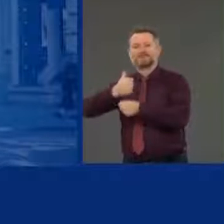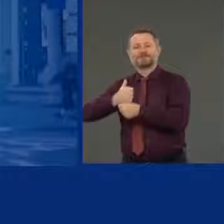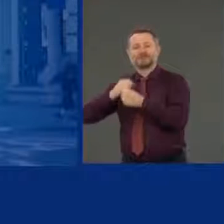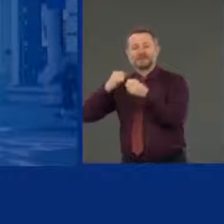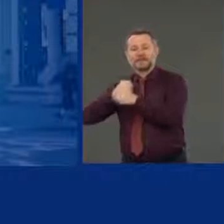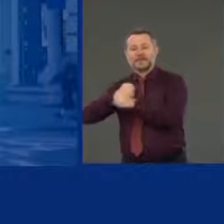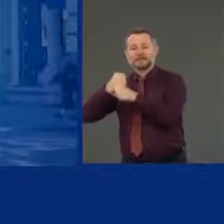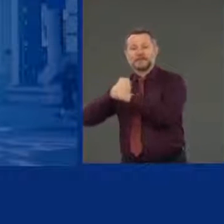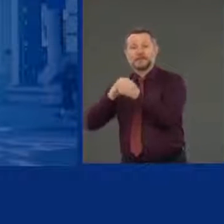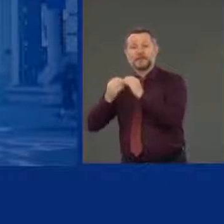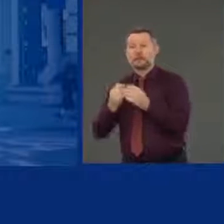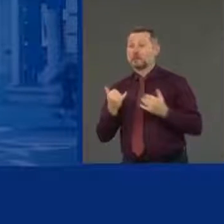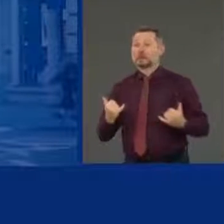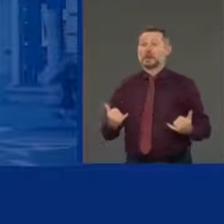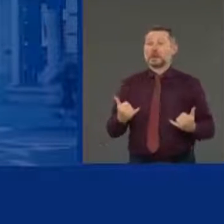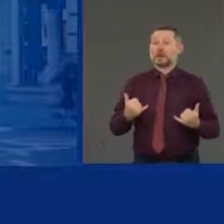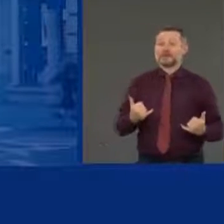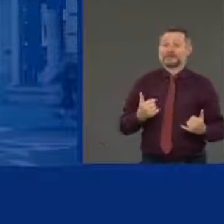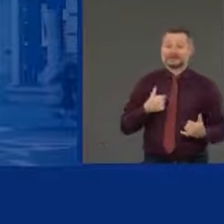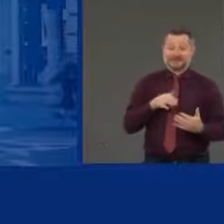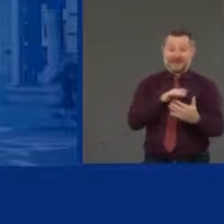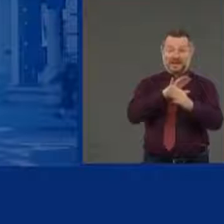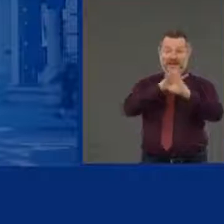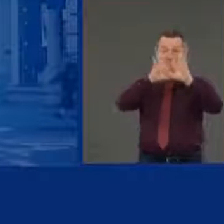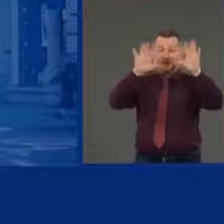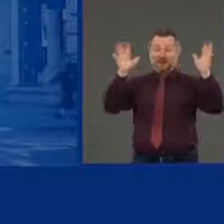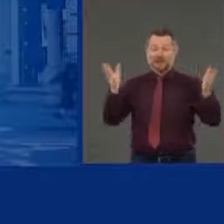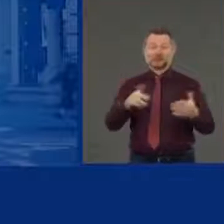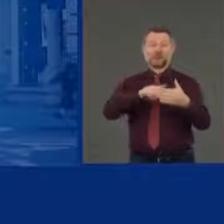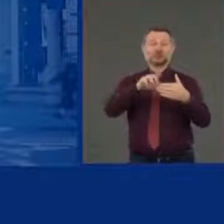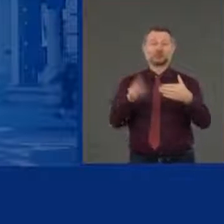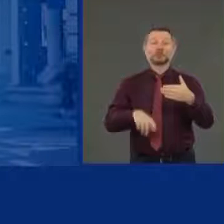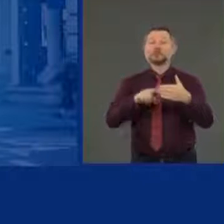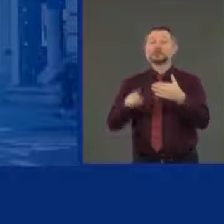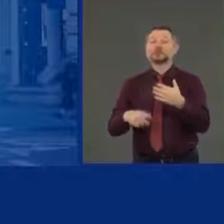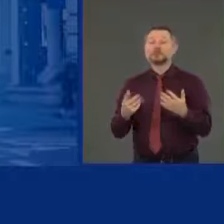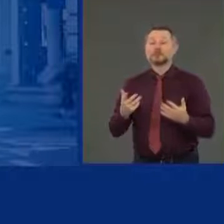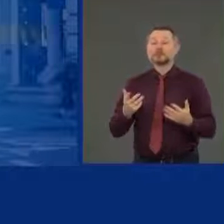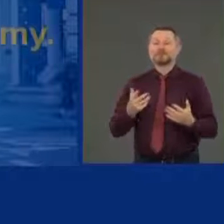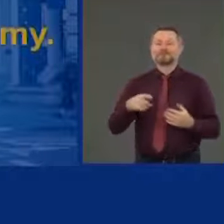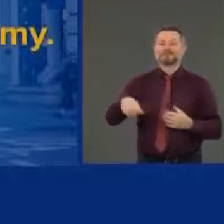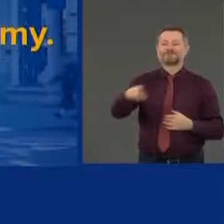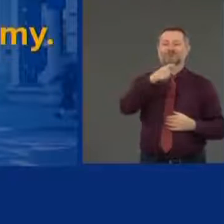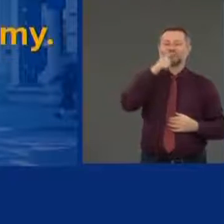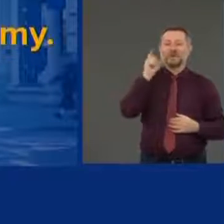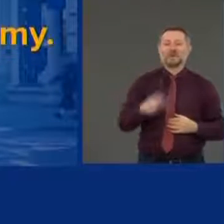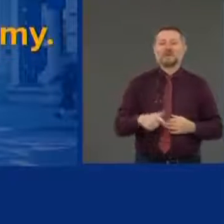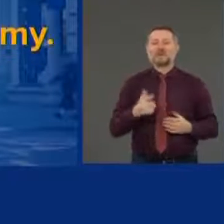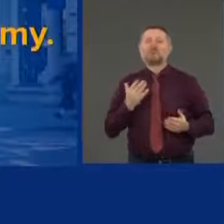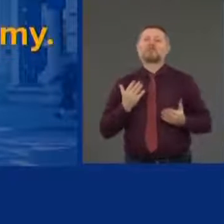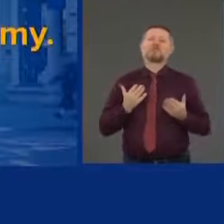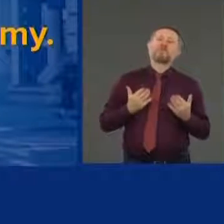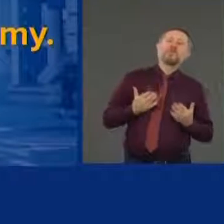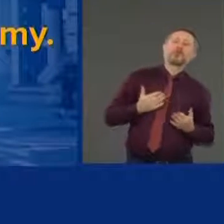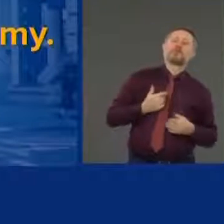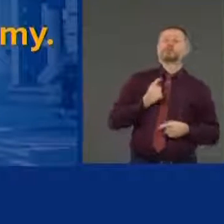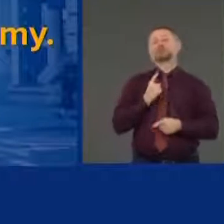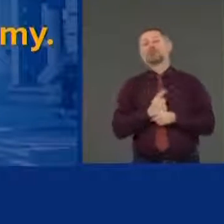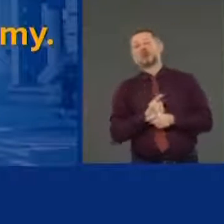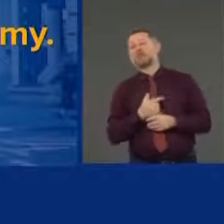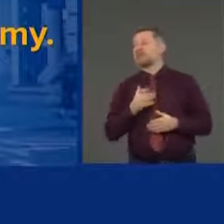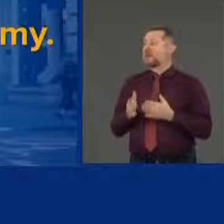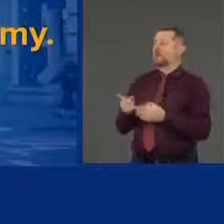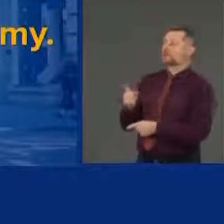now we actually know what happened. Now we don't have to say, well, maybe, maybe, maybe. Now you can just look at